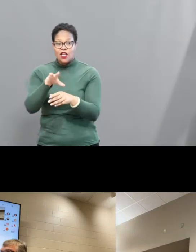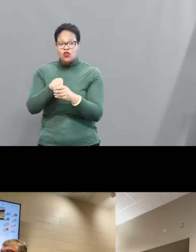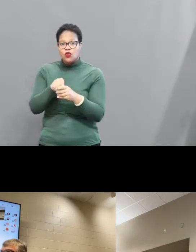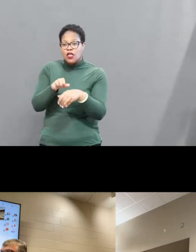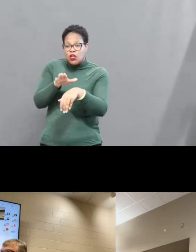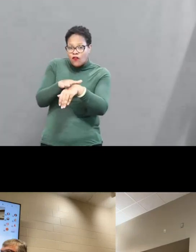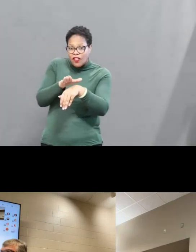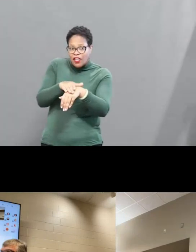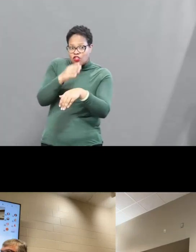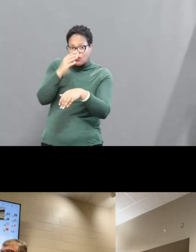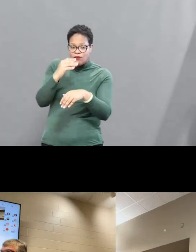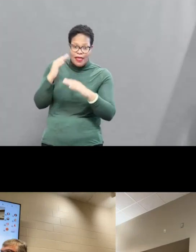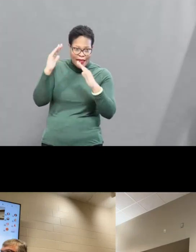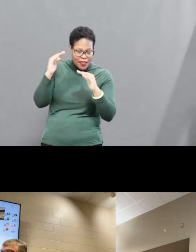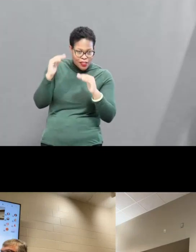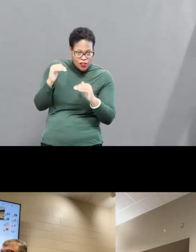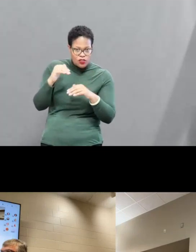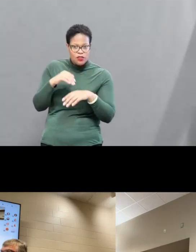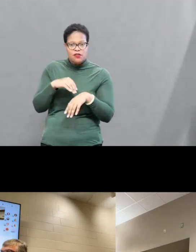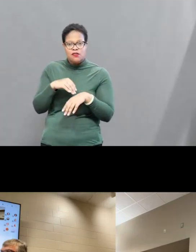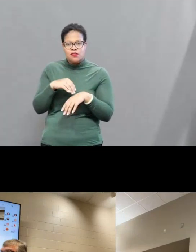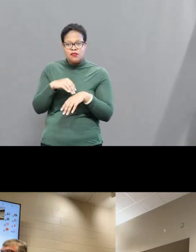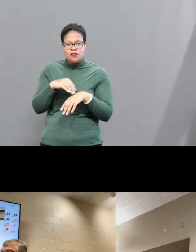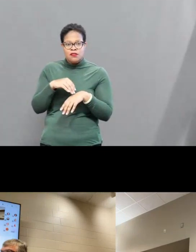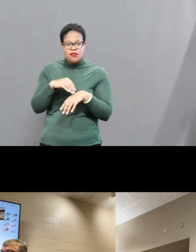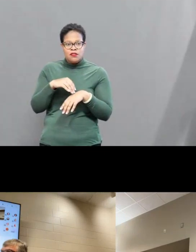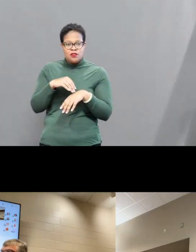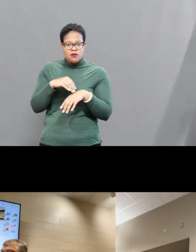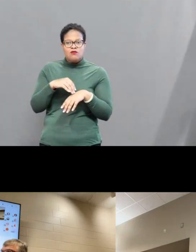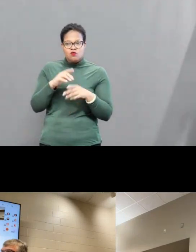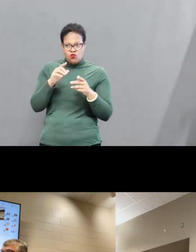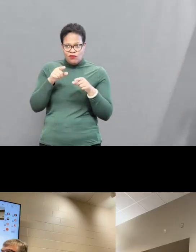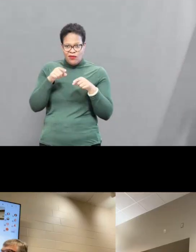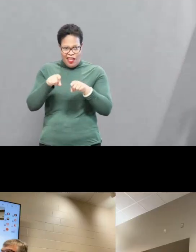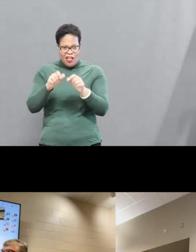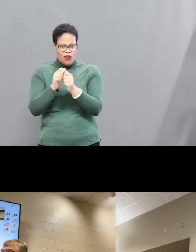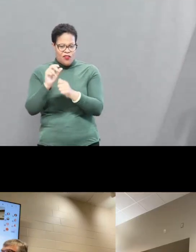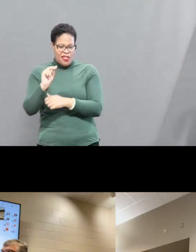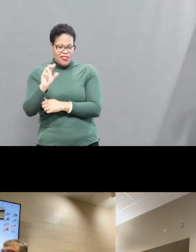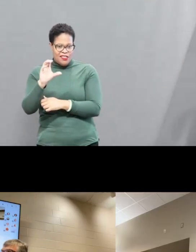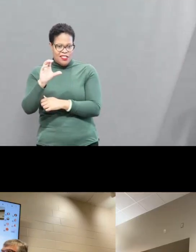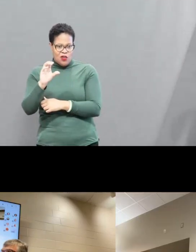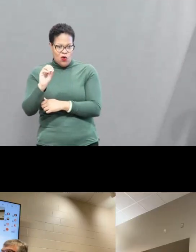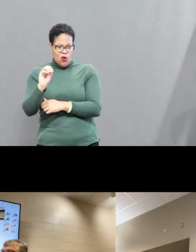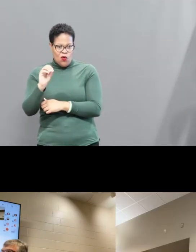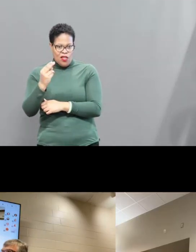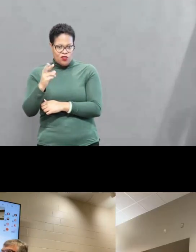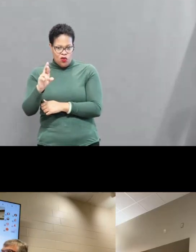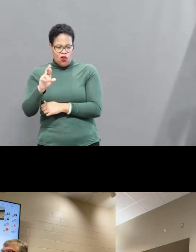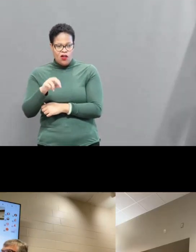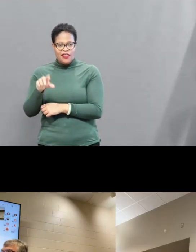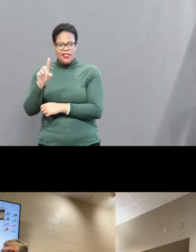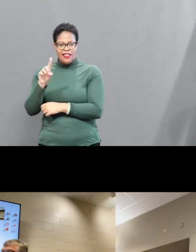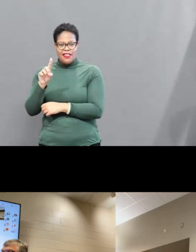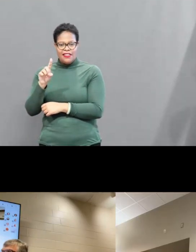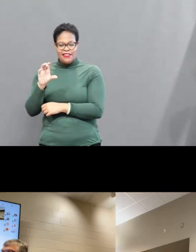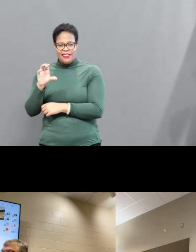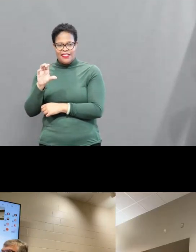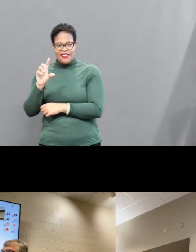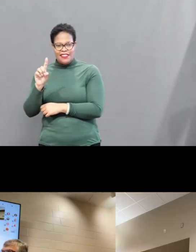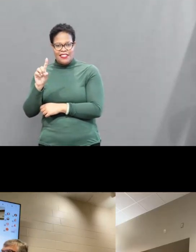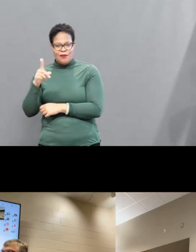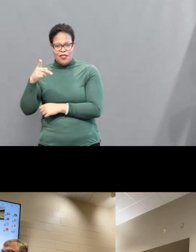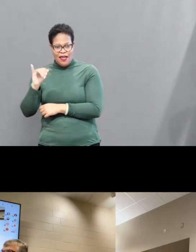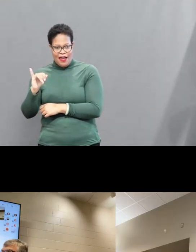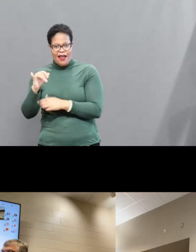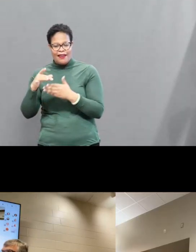expectations and alignment with NC OSHR policies, NCDPI guidance, and